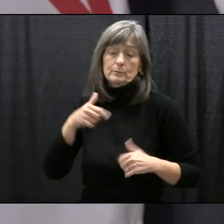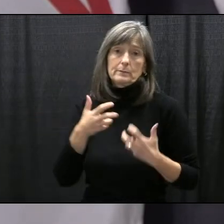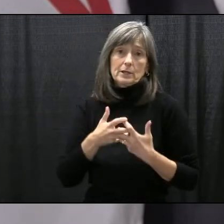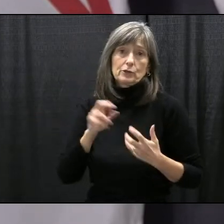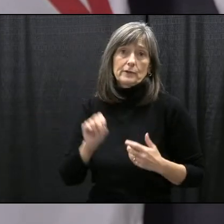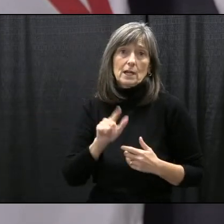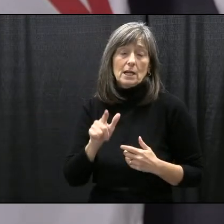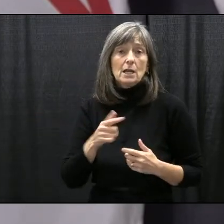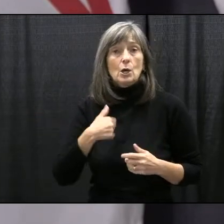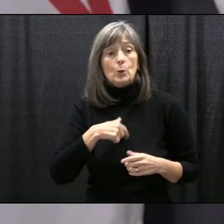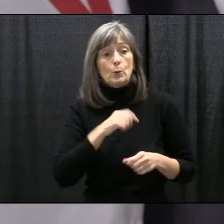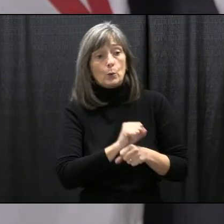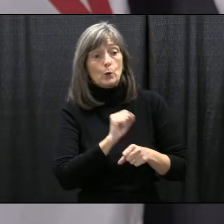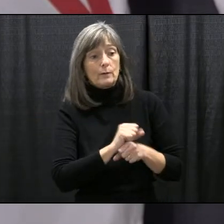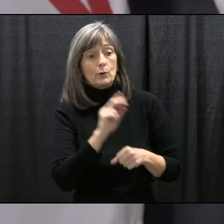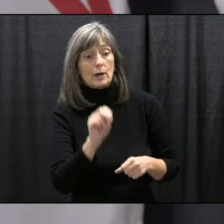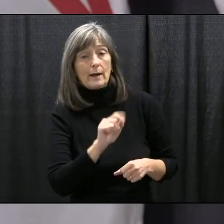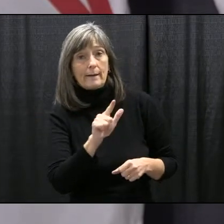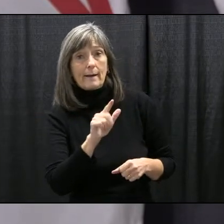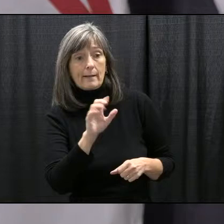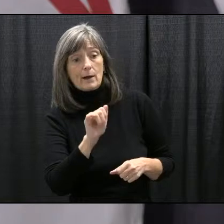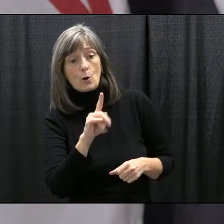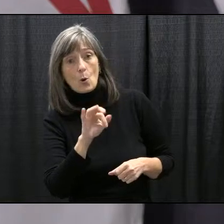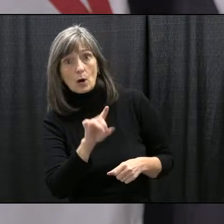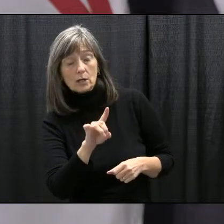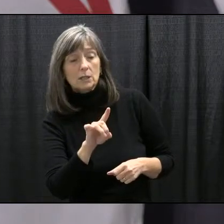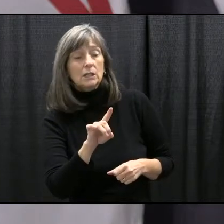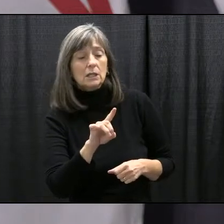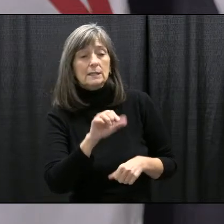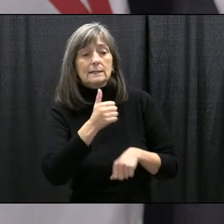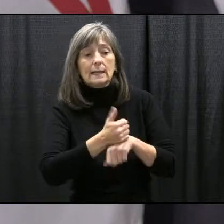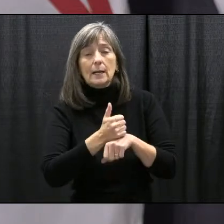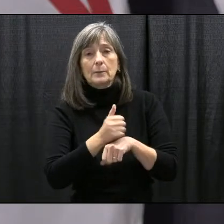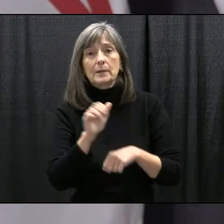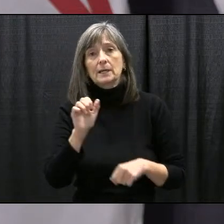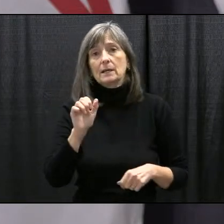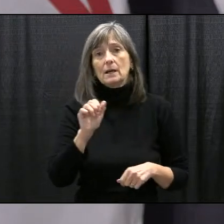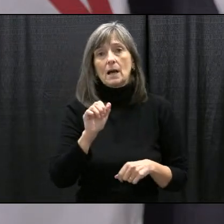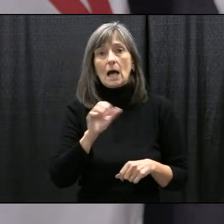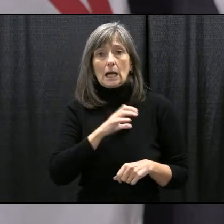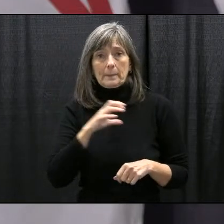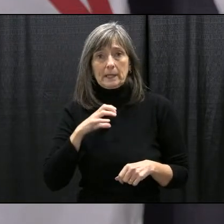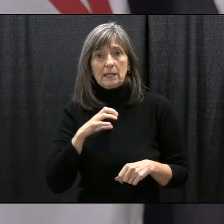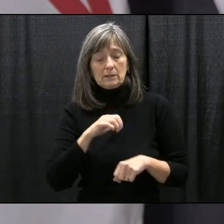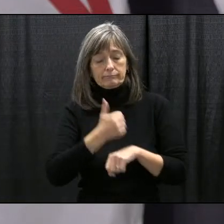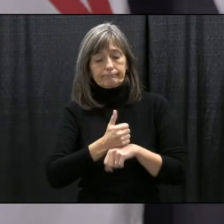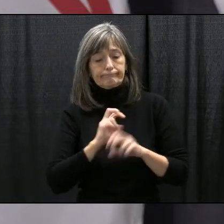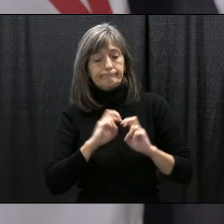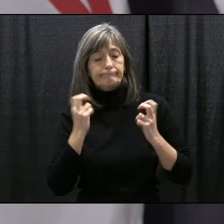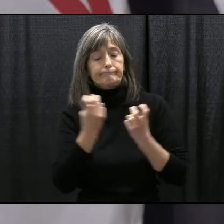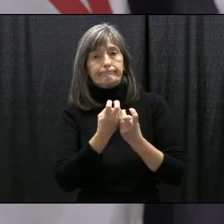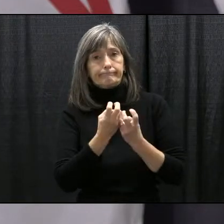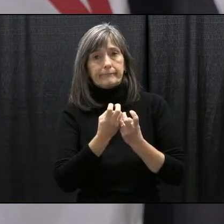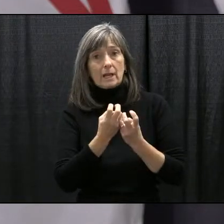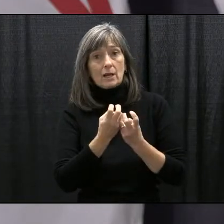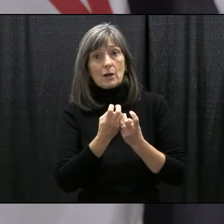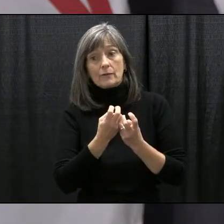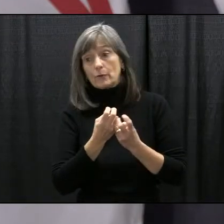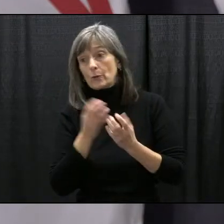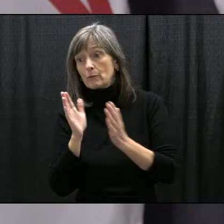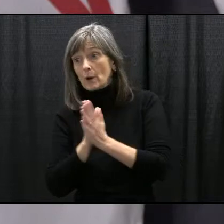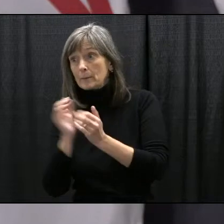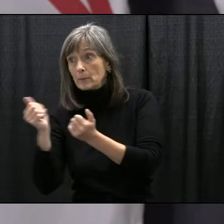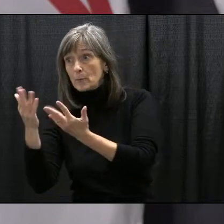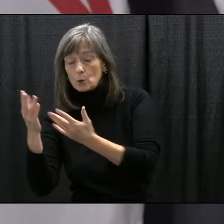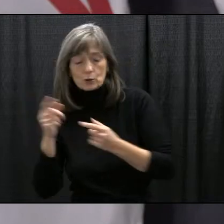Group of Health Accord NL and creating a stakeholder committee to provide input on the request for